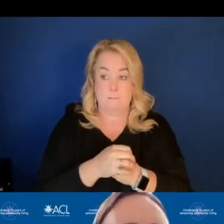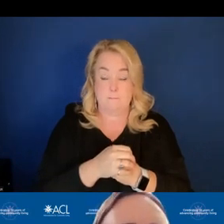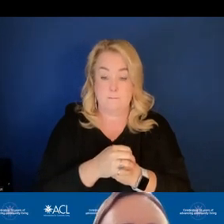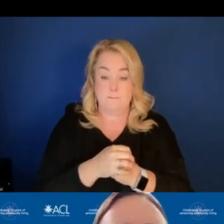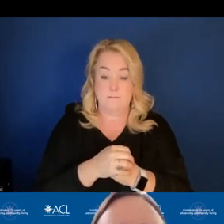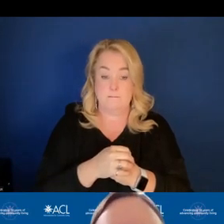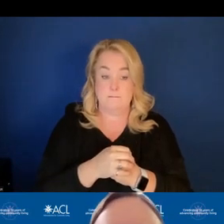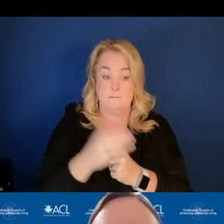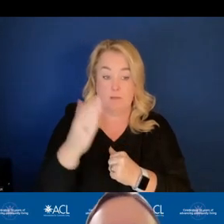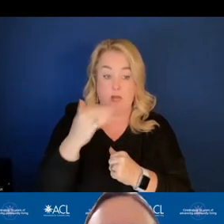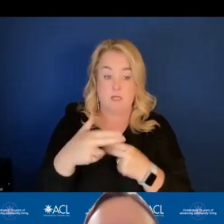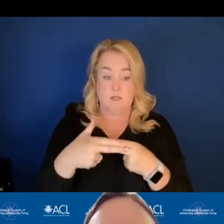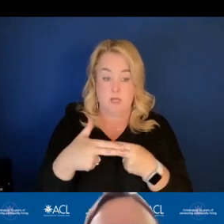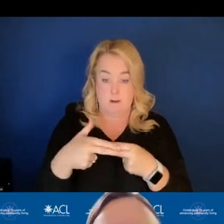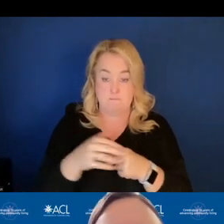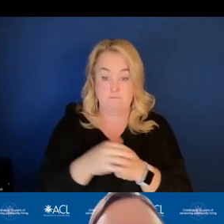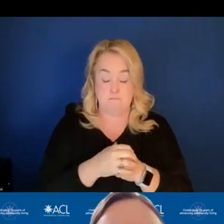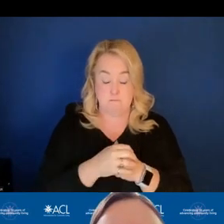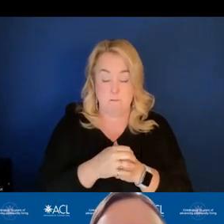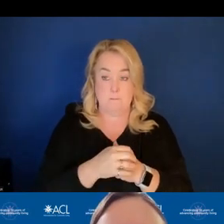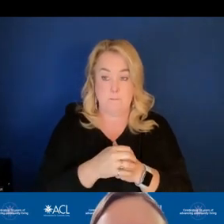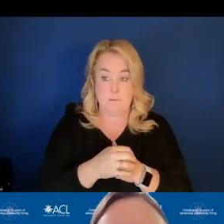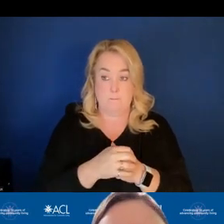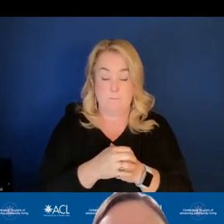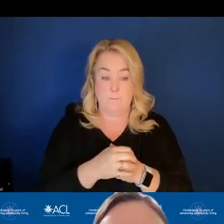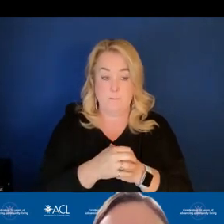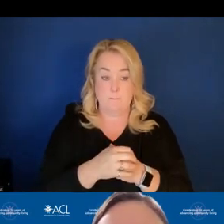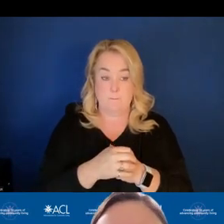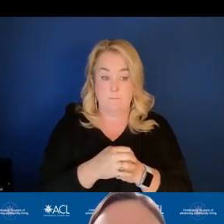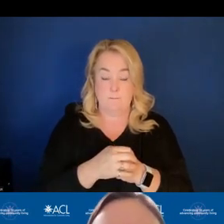Allie, you can go to the next slide.